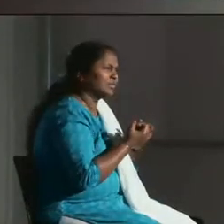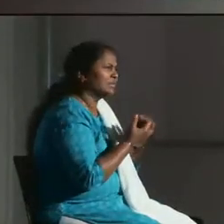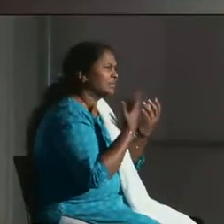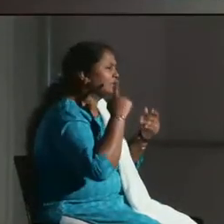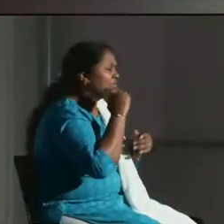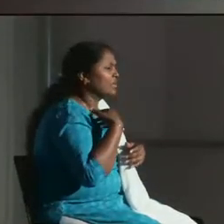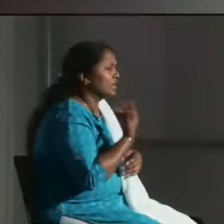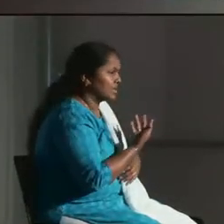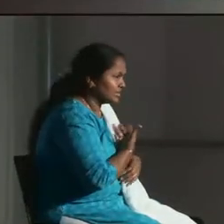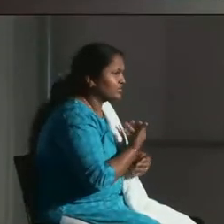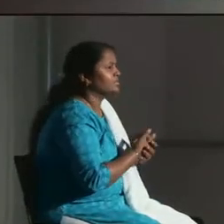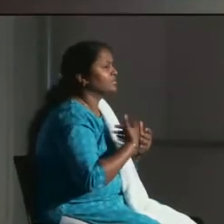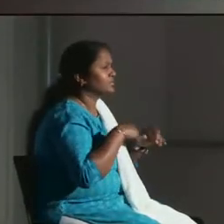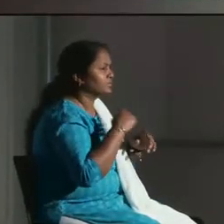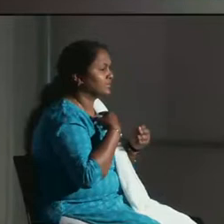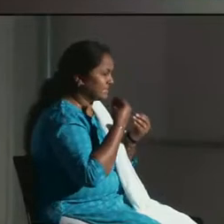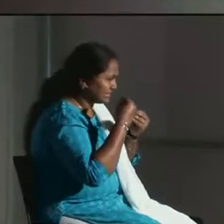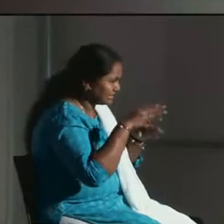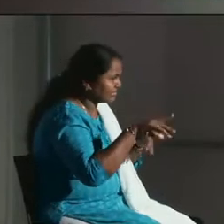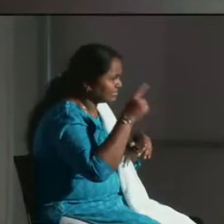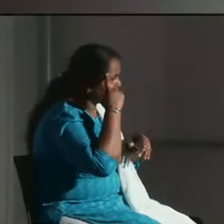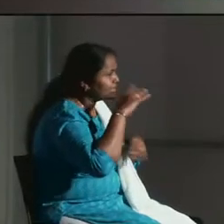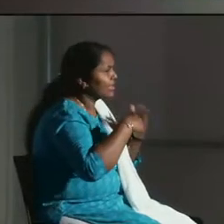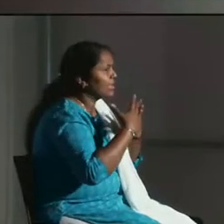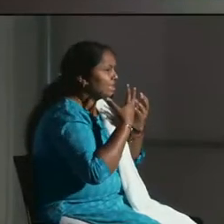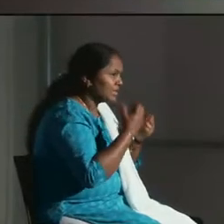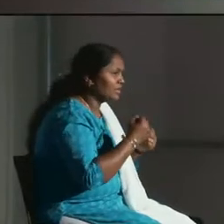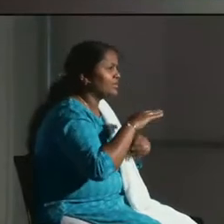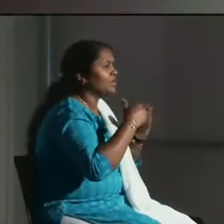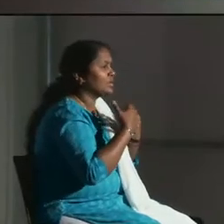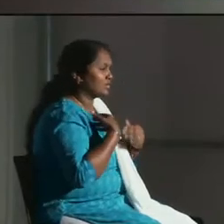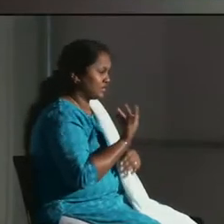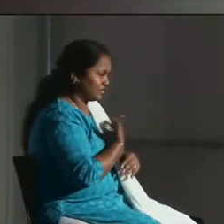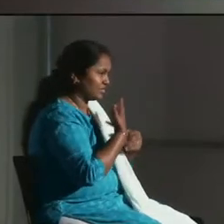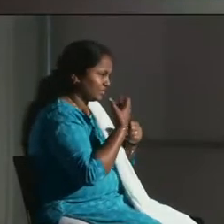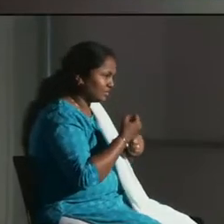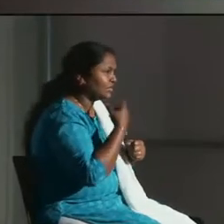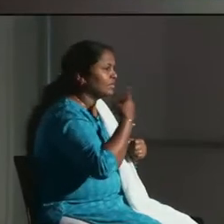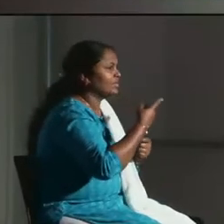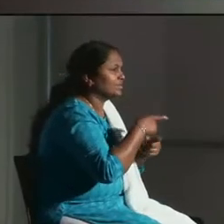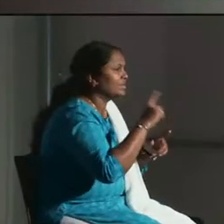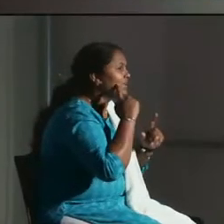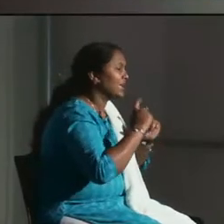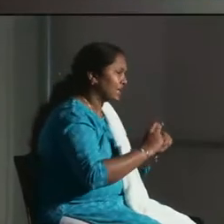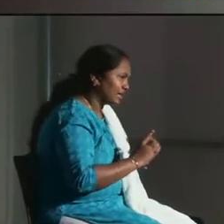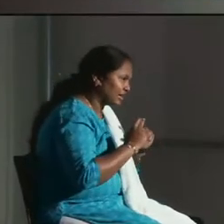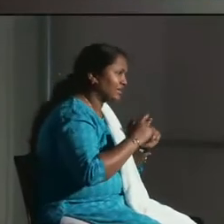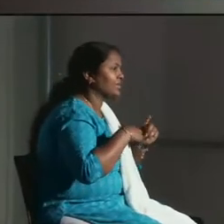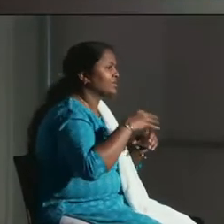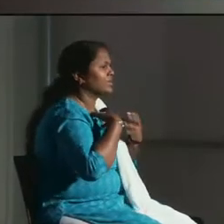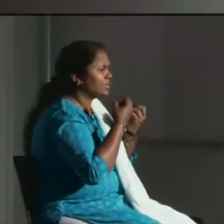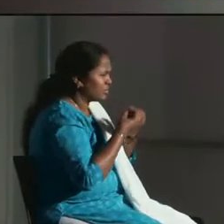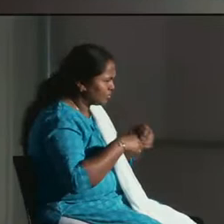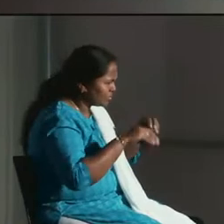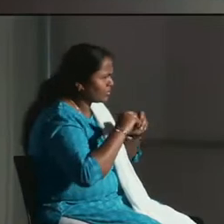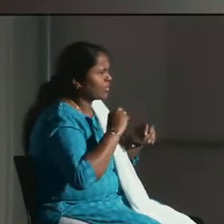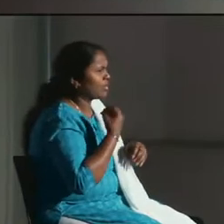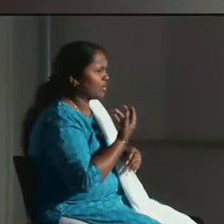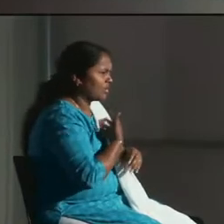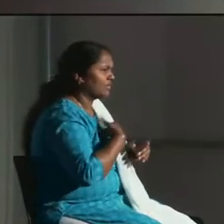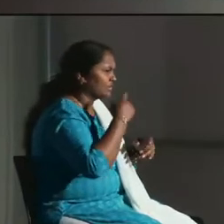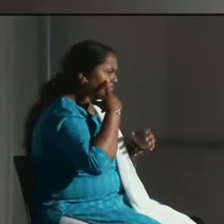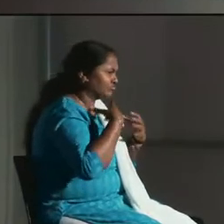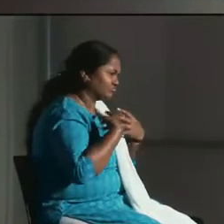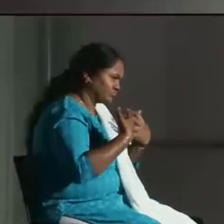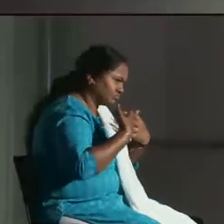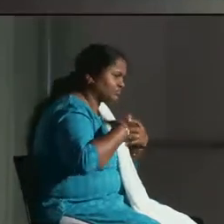us. And I lay there thinking about the fact that all of us somewhere have been told to be careful, and that there are more of us in fear of each other